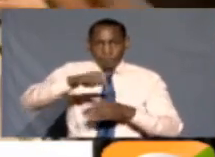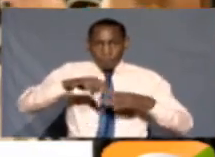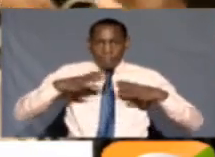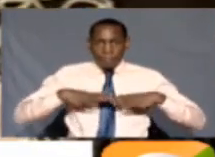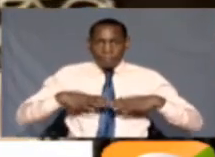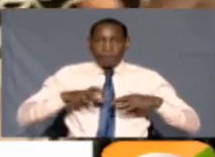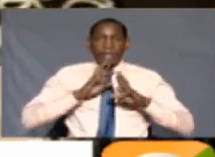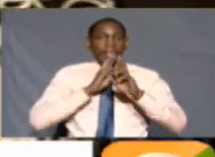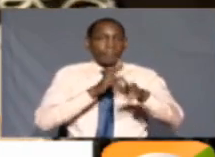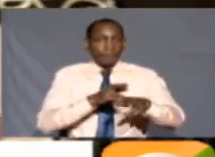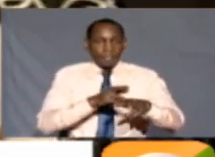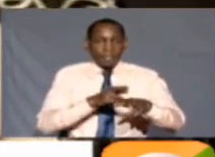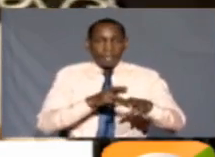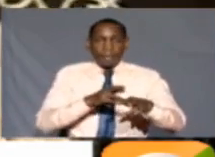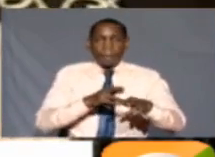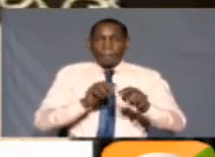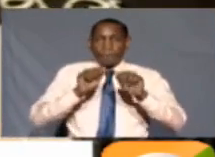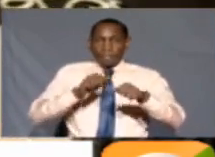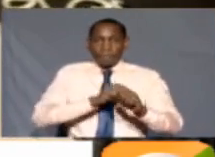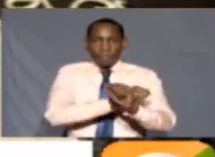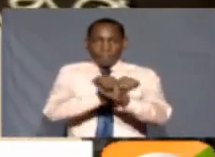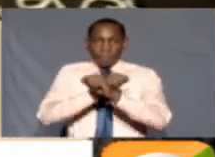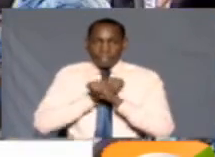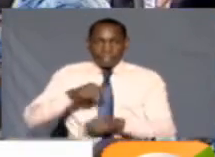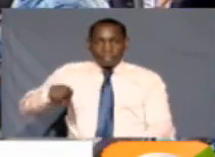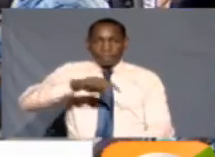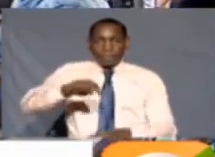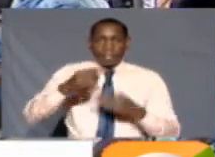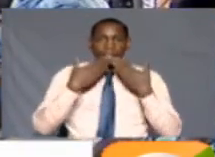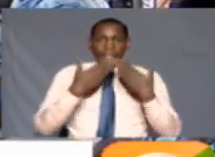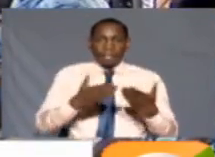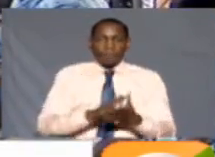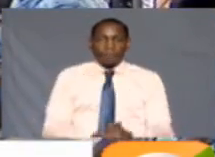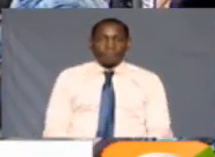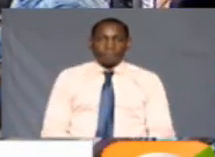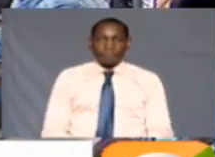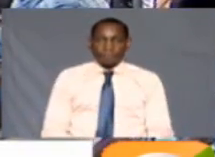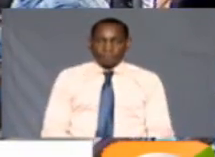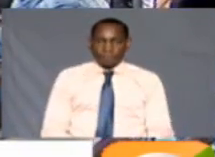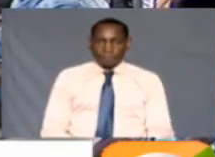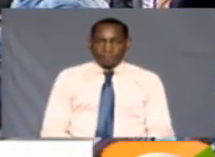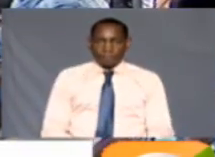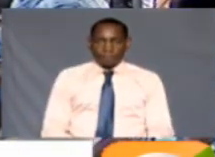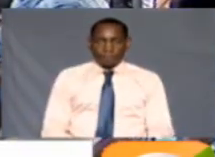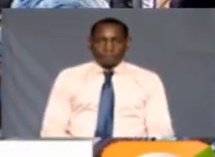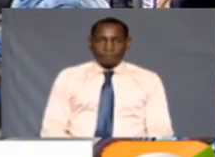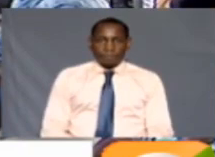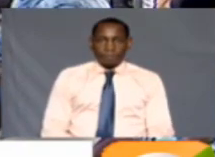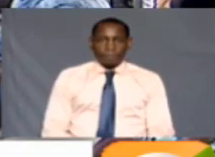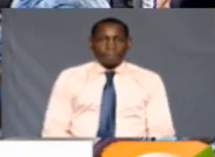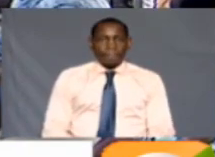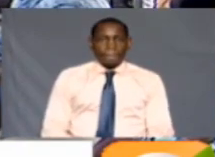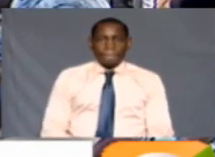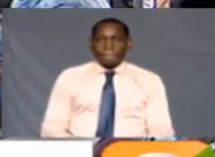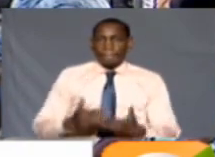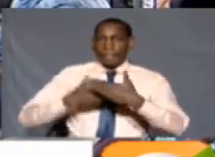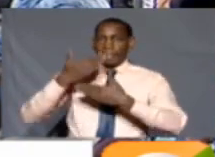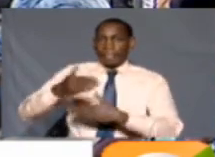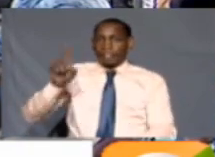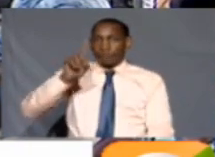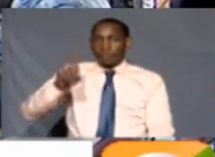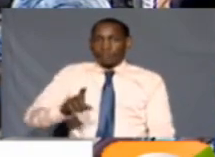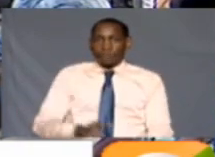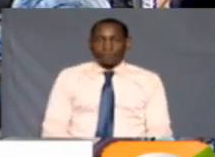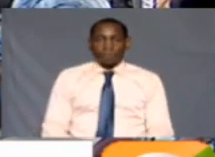we the whistleblowers in the country, you are going to protect us? Thank you. Okay. Next question. Was it closer to me here? Let's come to